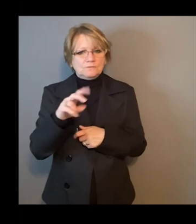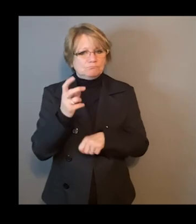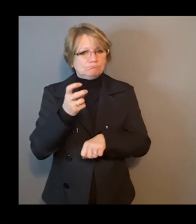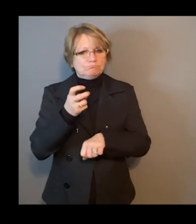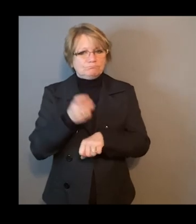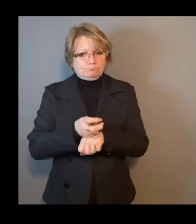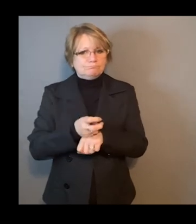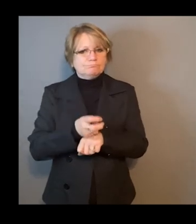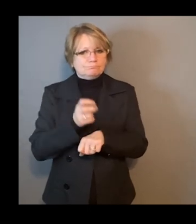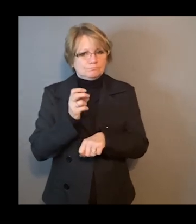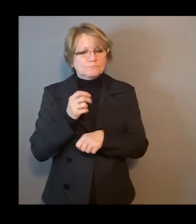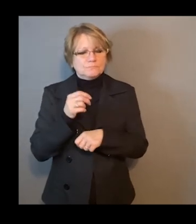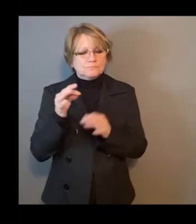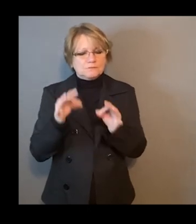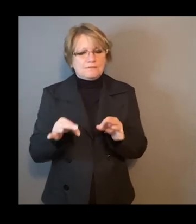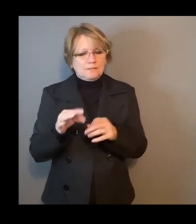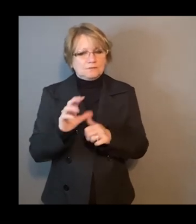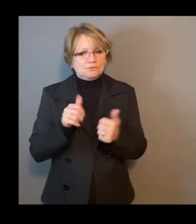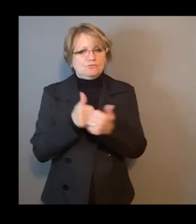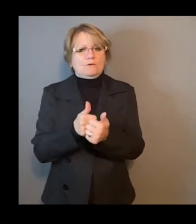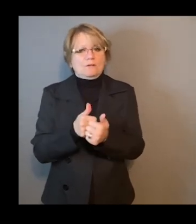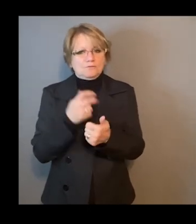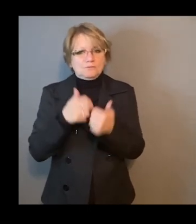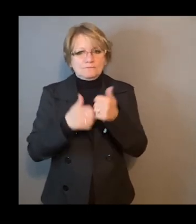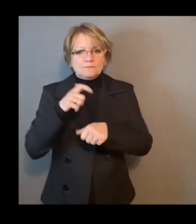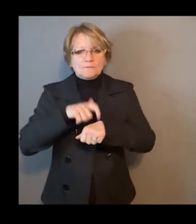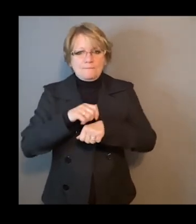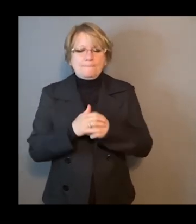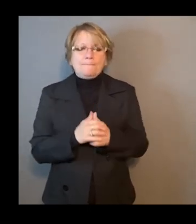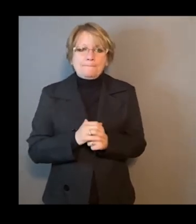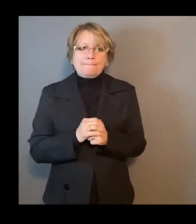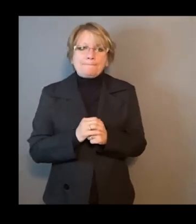year to college was definitely a very, very difficult part of my life.